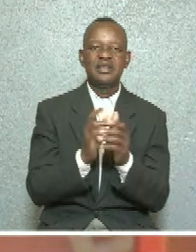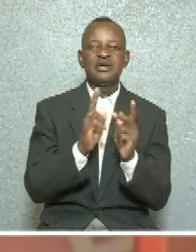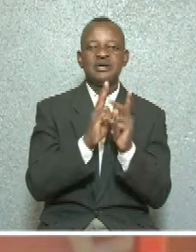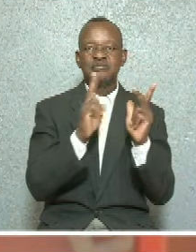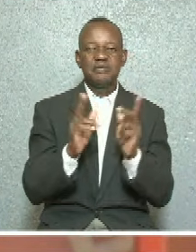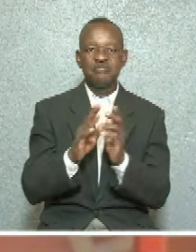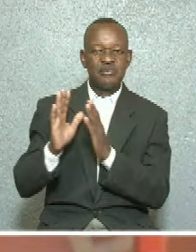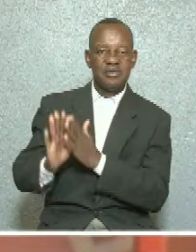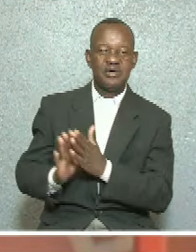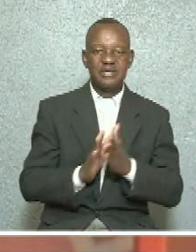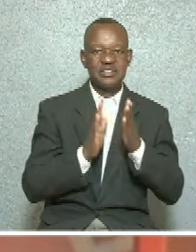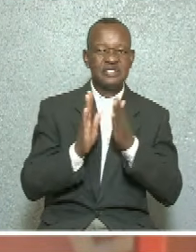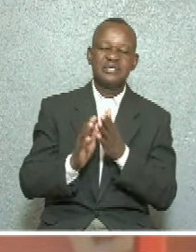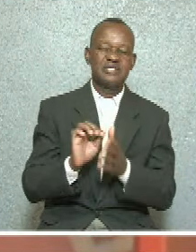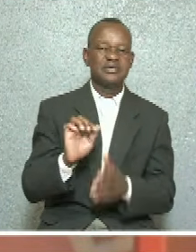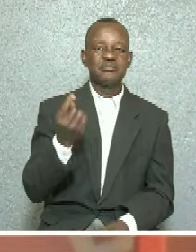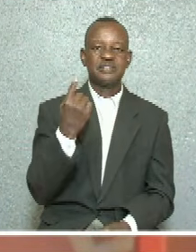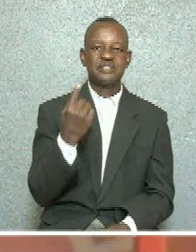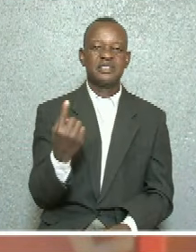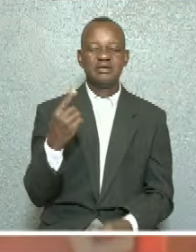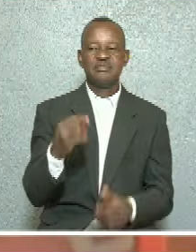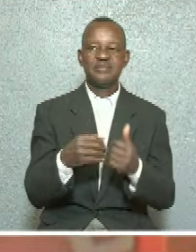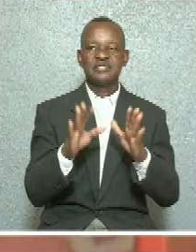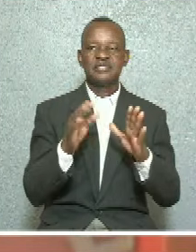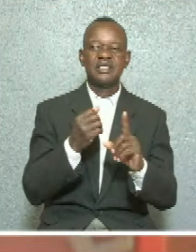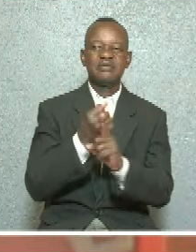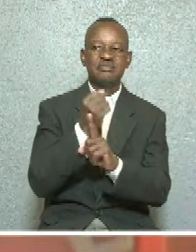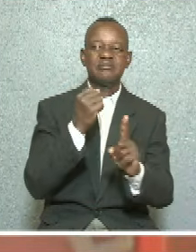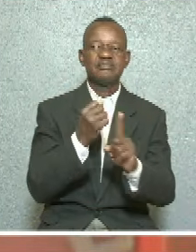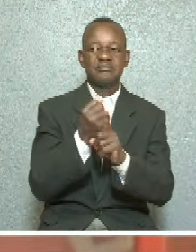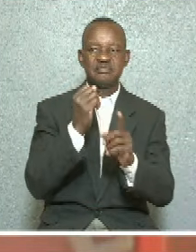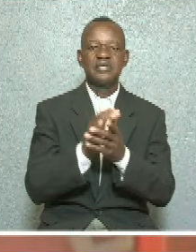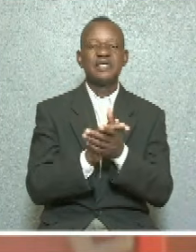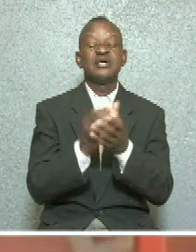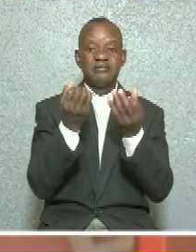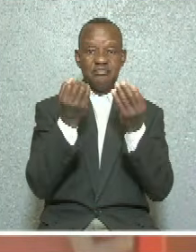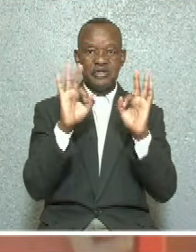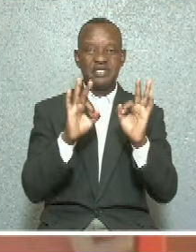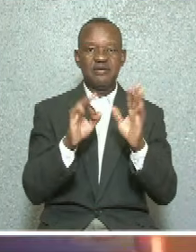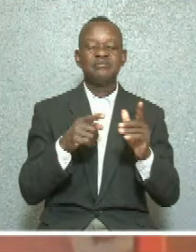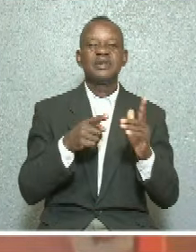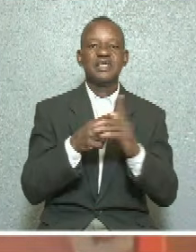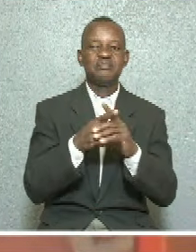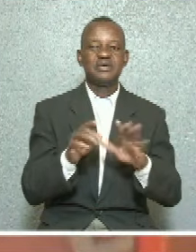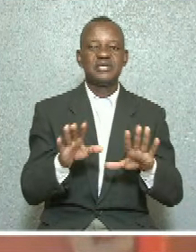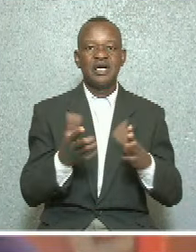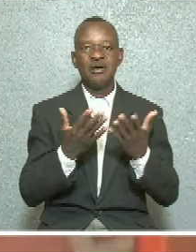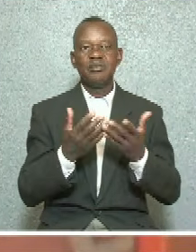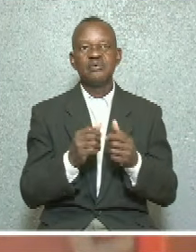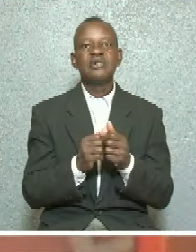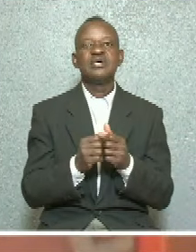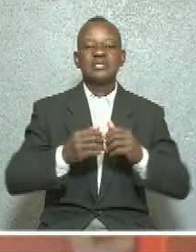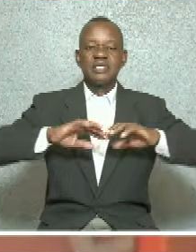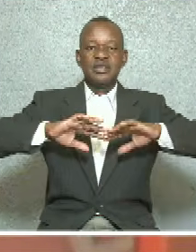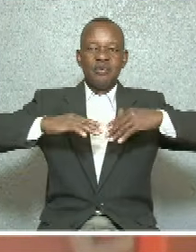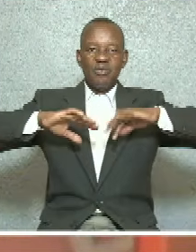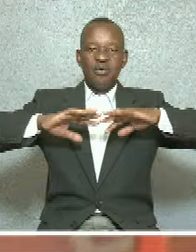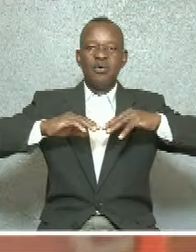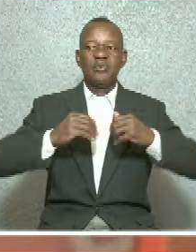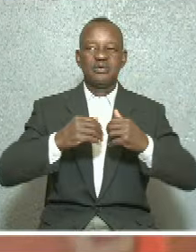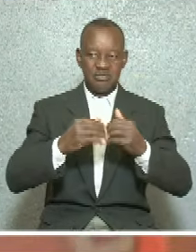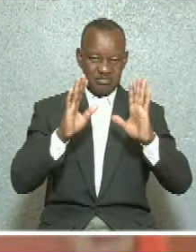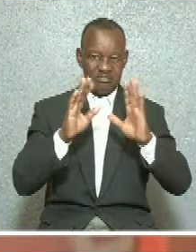through negotiations. Sometimes freedom comes from war, from fighting, from taking back that which is yours.